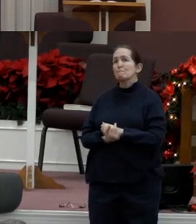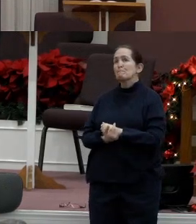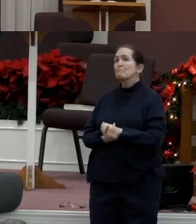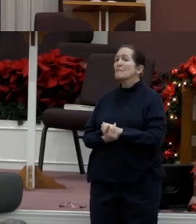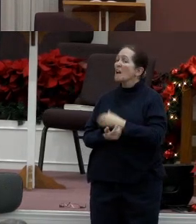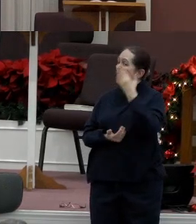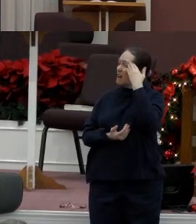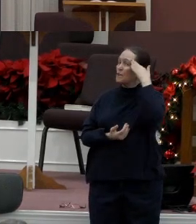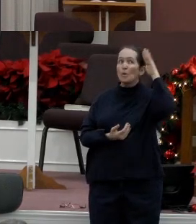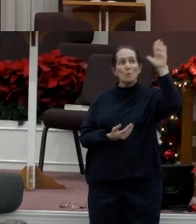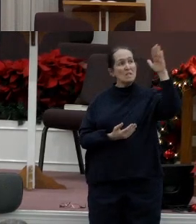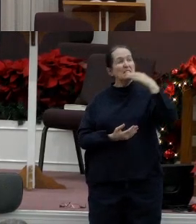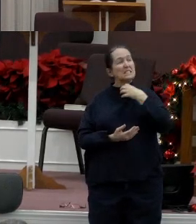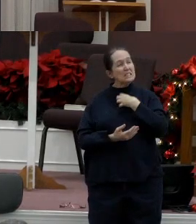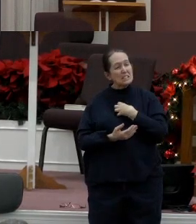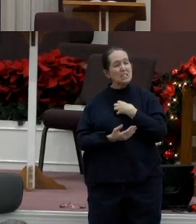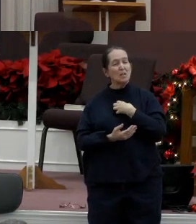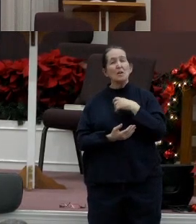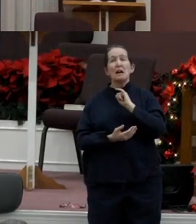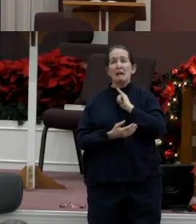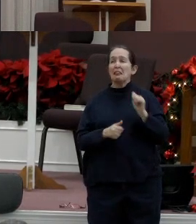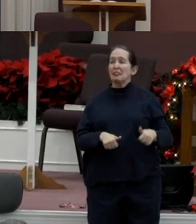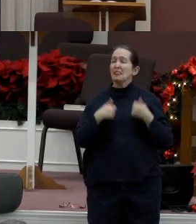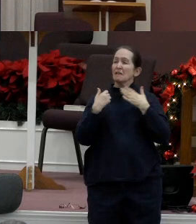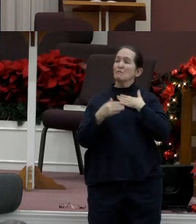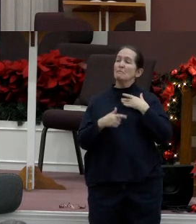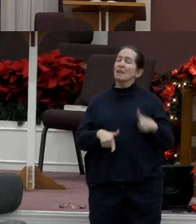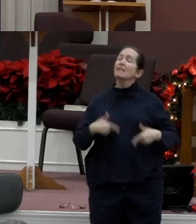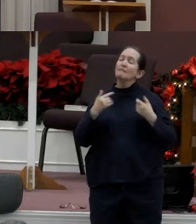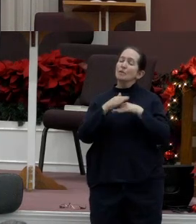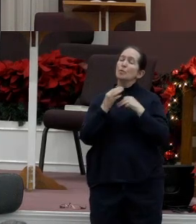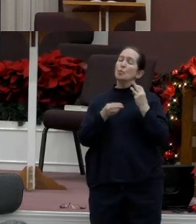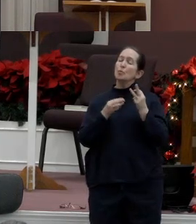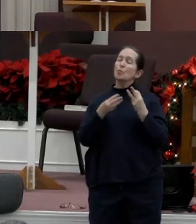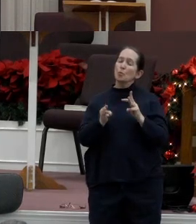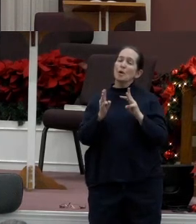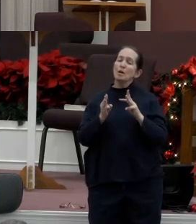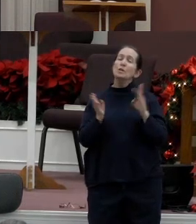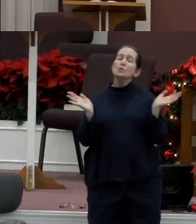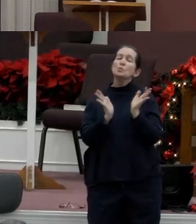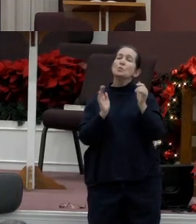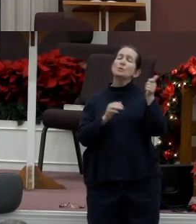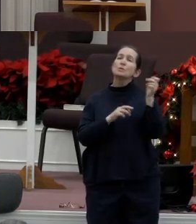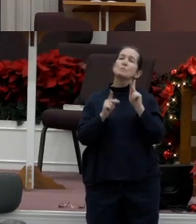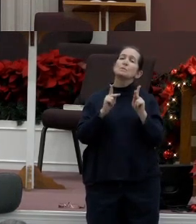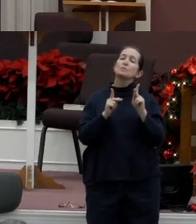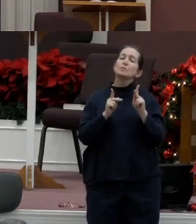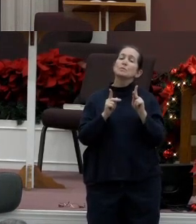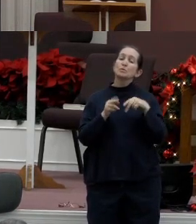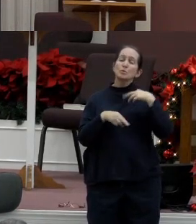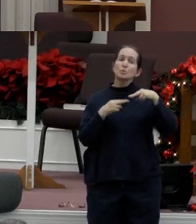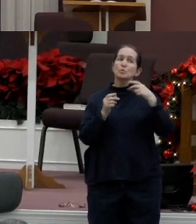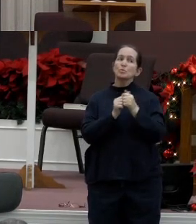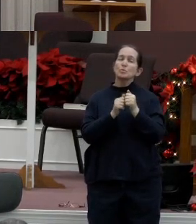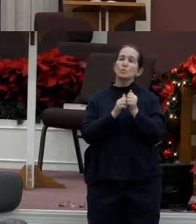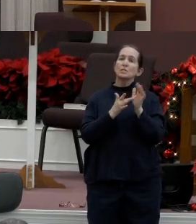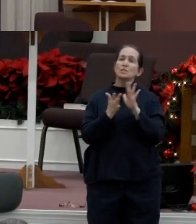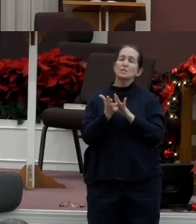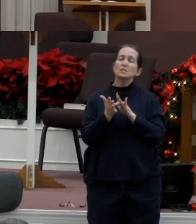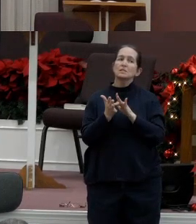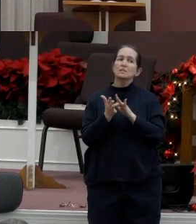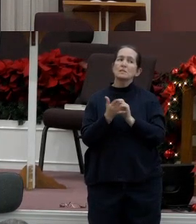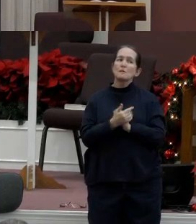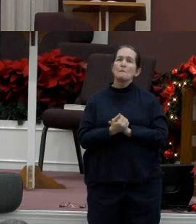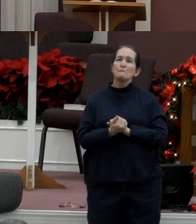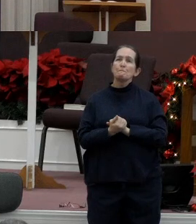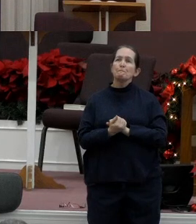I know that His desire is that I live my life in such a way as to encourage others in their relationship with Jesus.